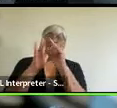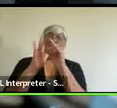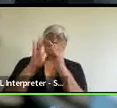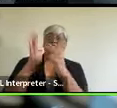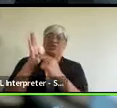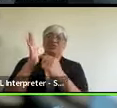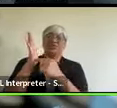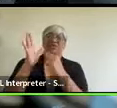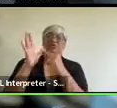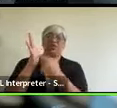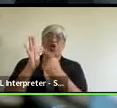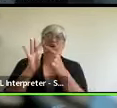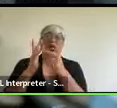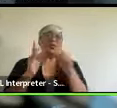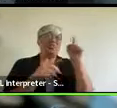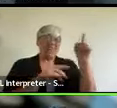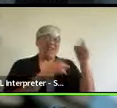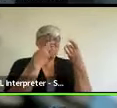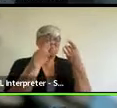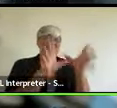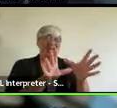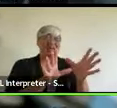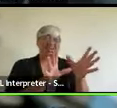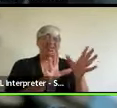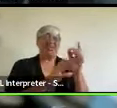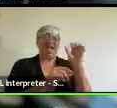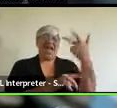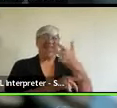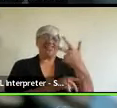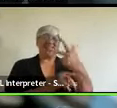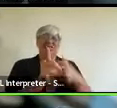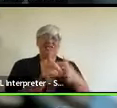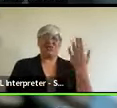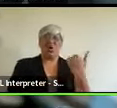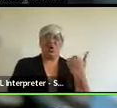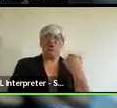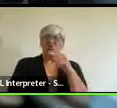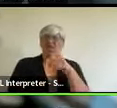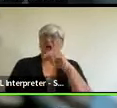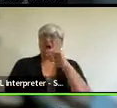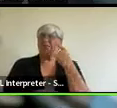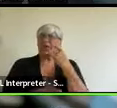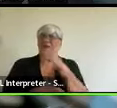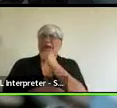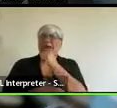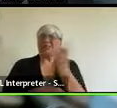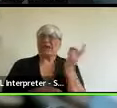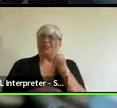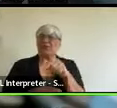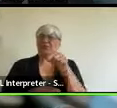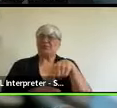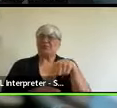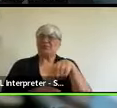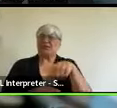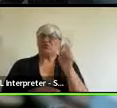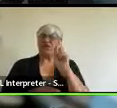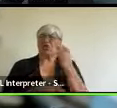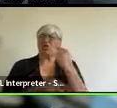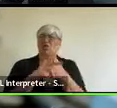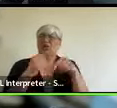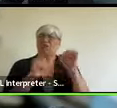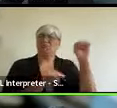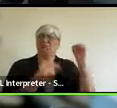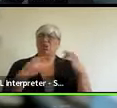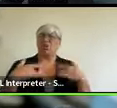for Ontarians with Disability Act was introduced 18 years ago by somebody you'll hear from later on today. So I think that thanks to relevant and genuine